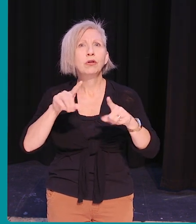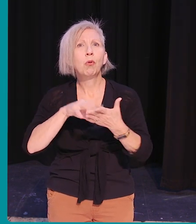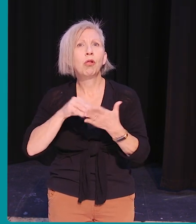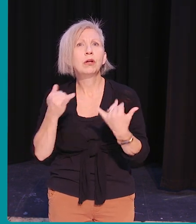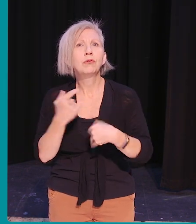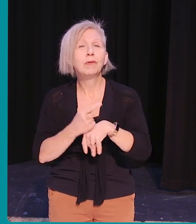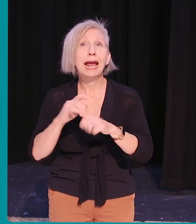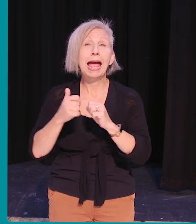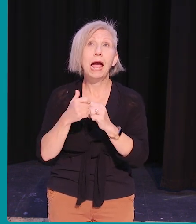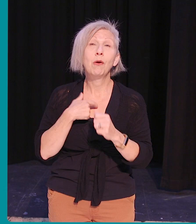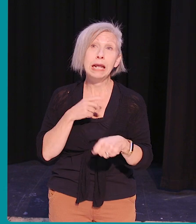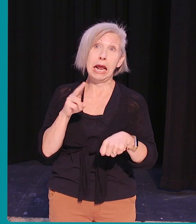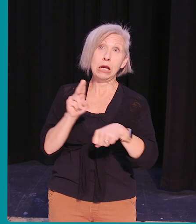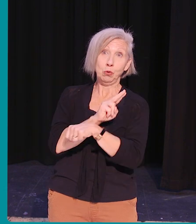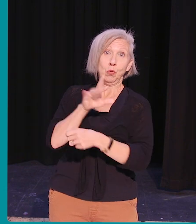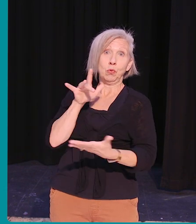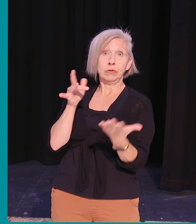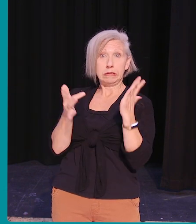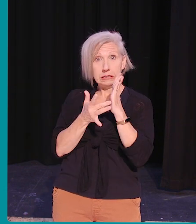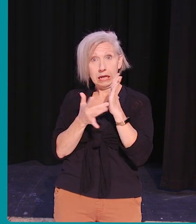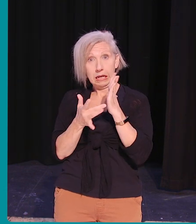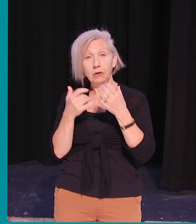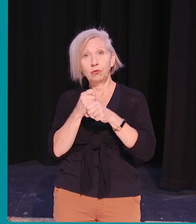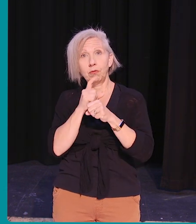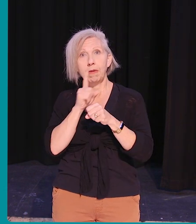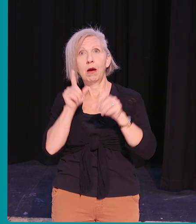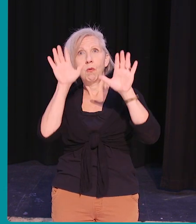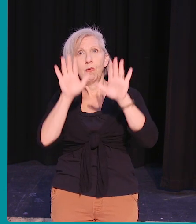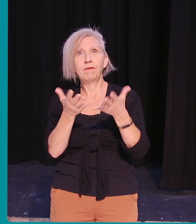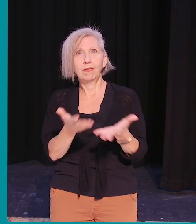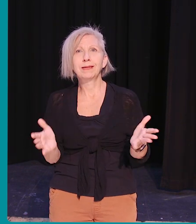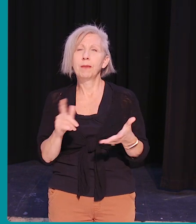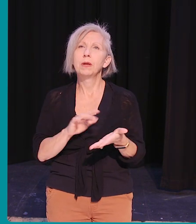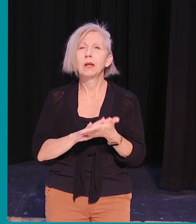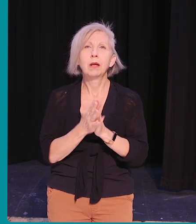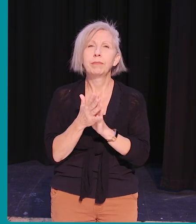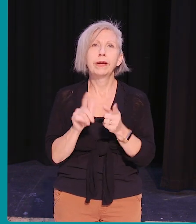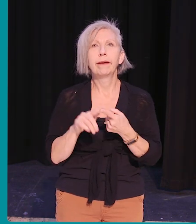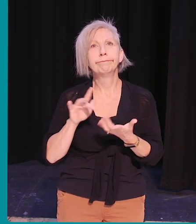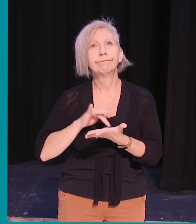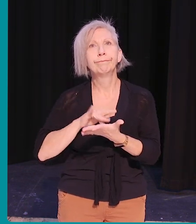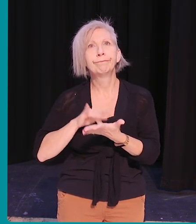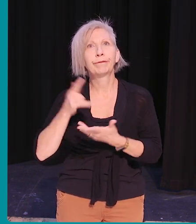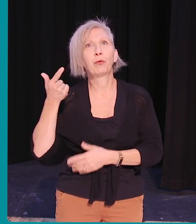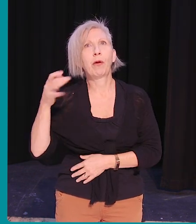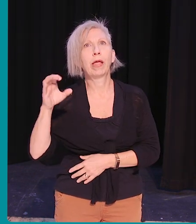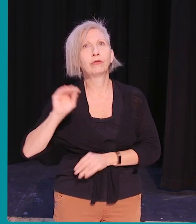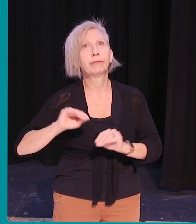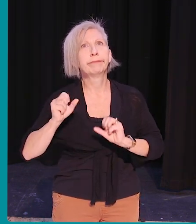how do we use tech to make awesome stuff happen, not just move documents around in Google Classroom or Schoology, right?